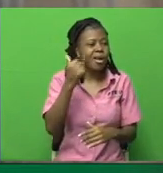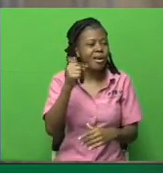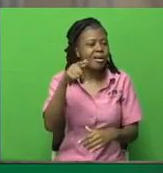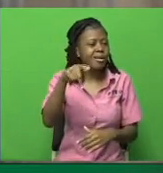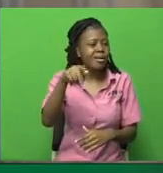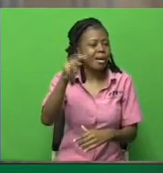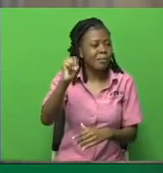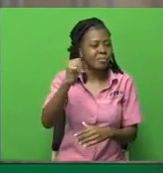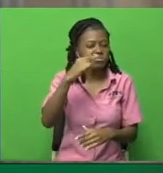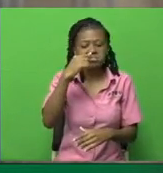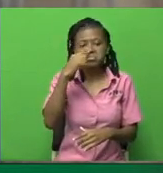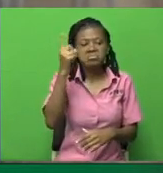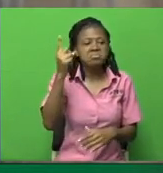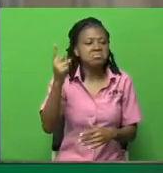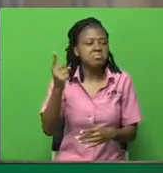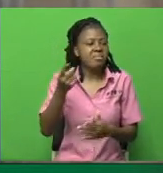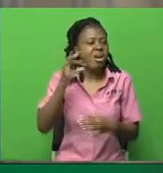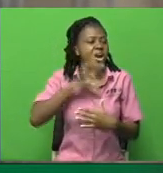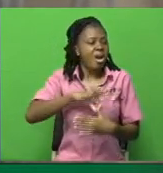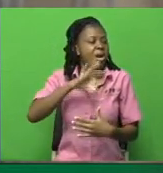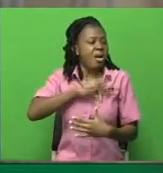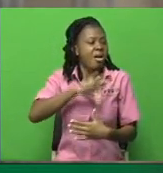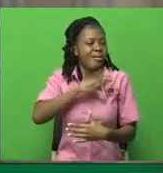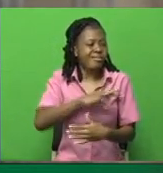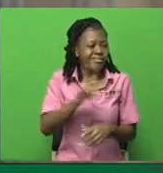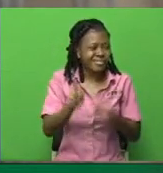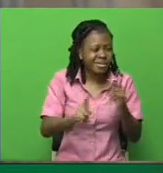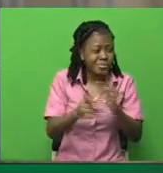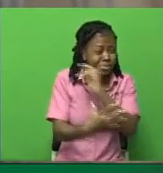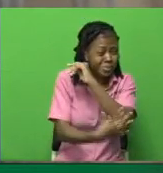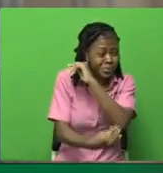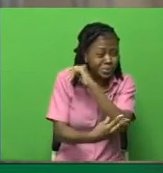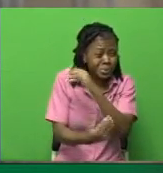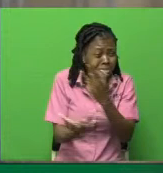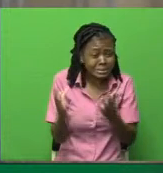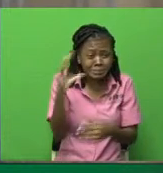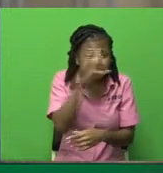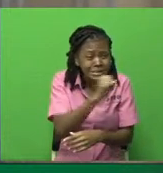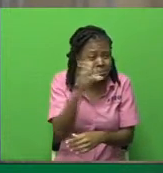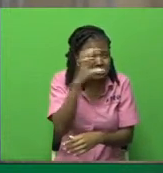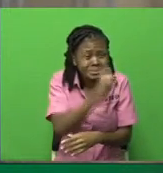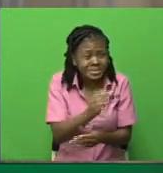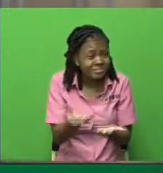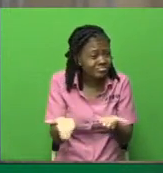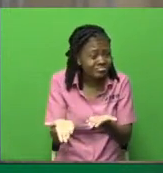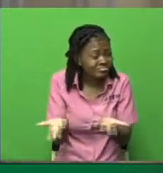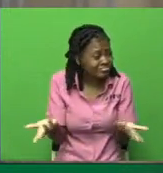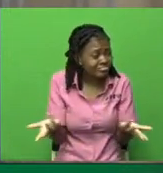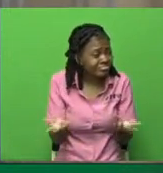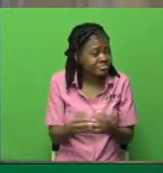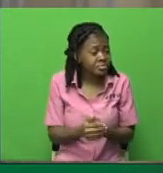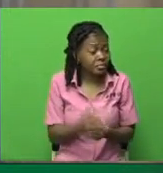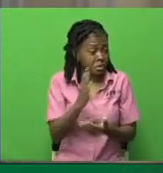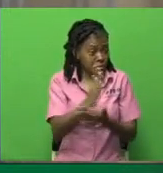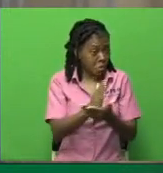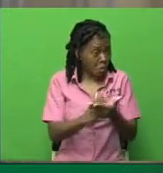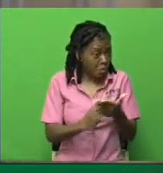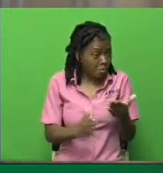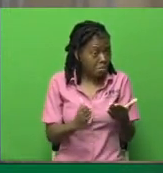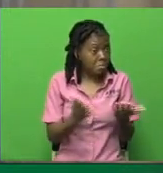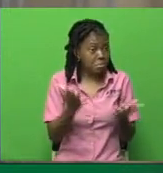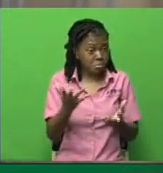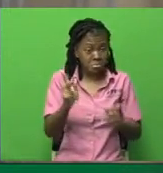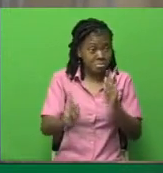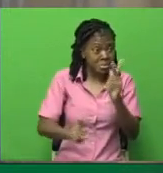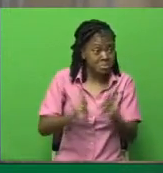at the expense of the poor and working class only some gritty predatory